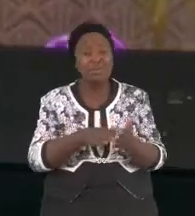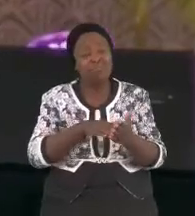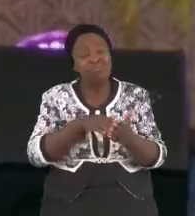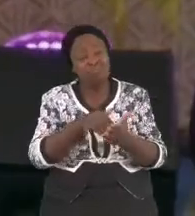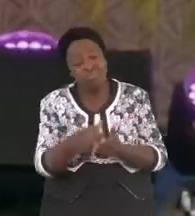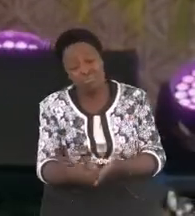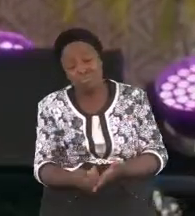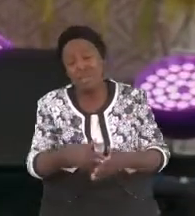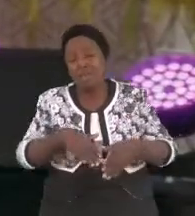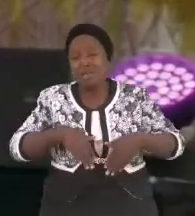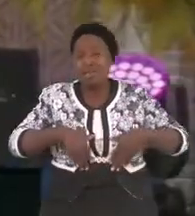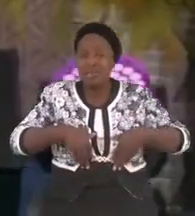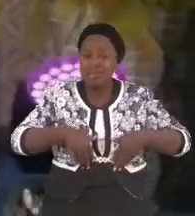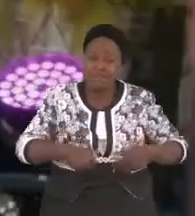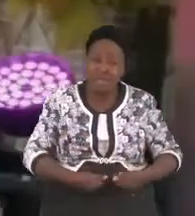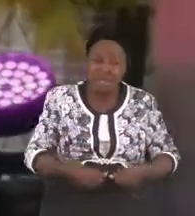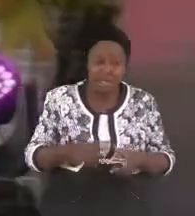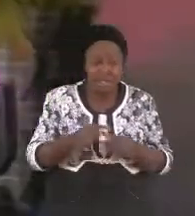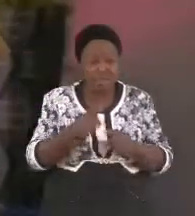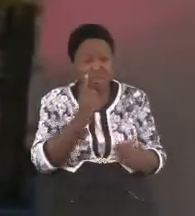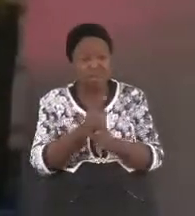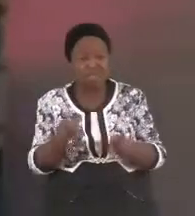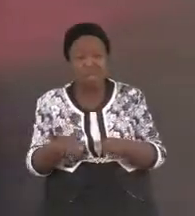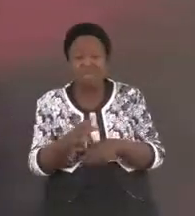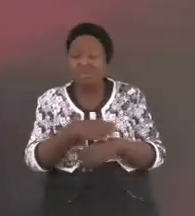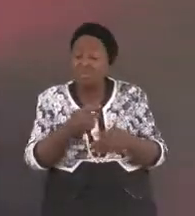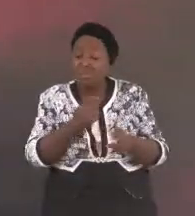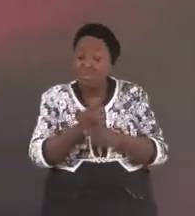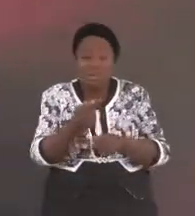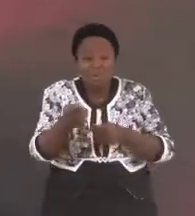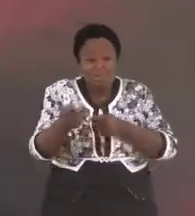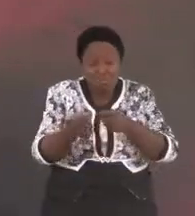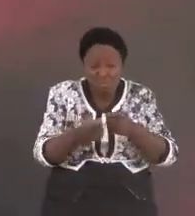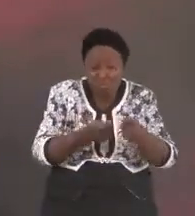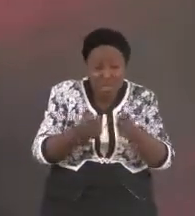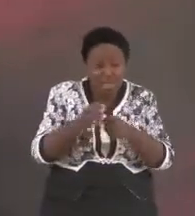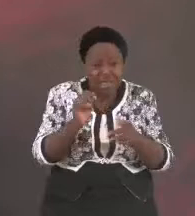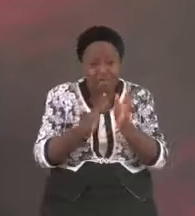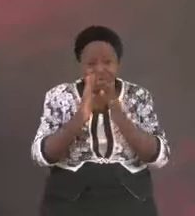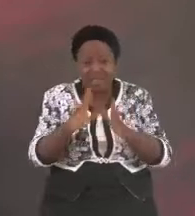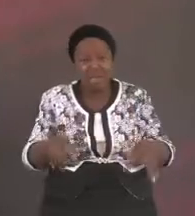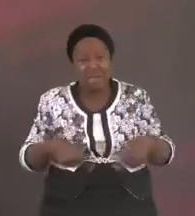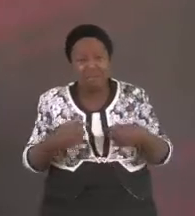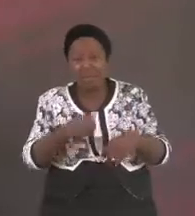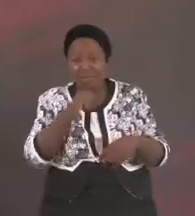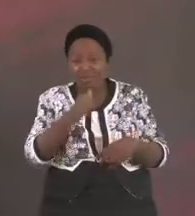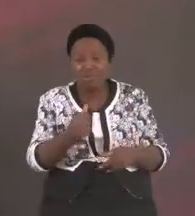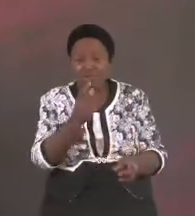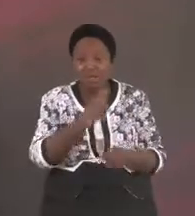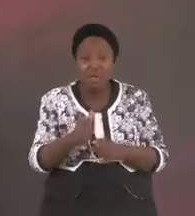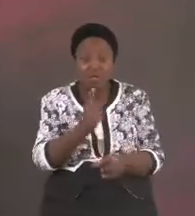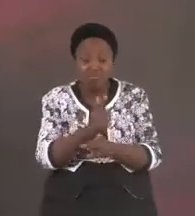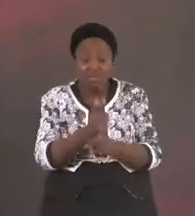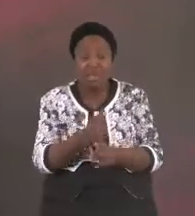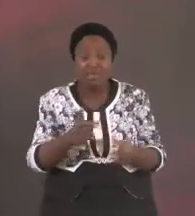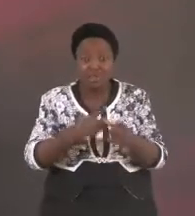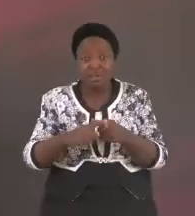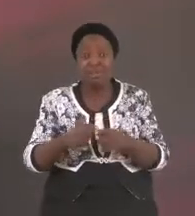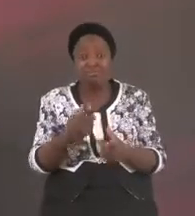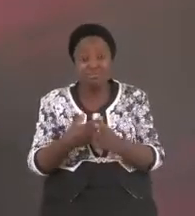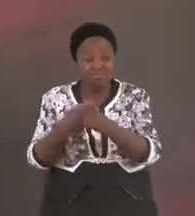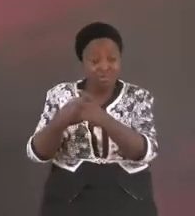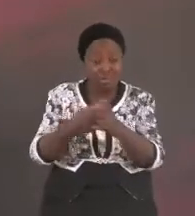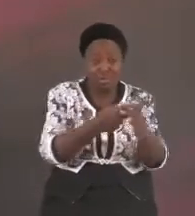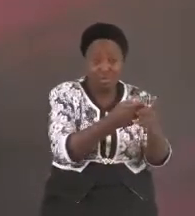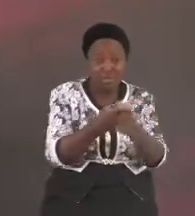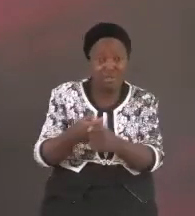were tolerating the Christian life. They were not really up and doing, and they were not running the